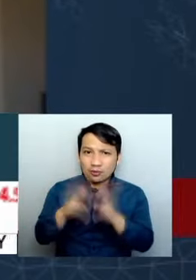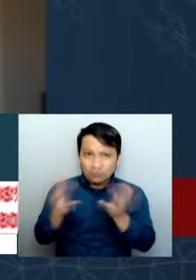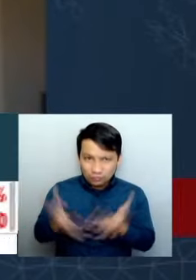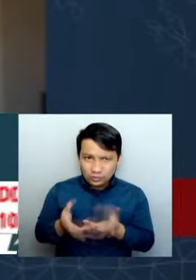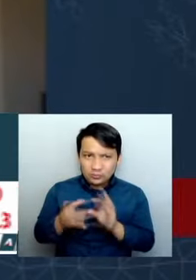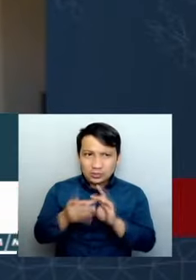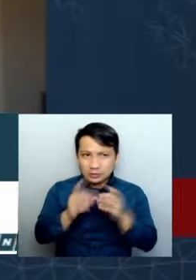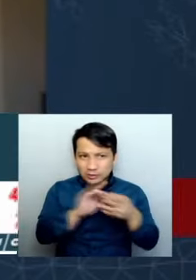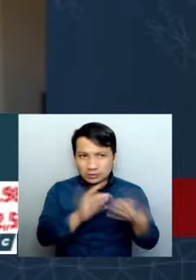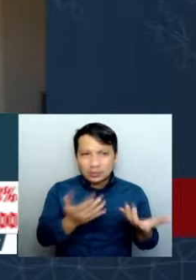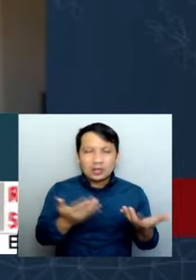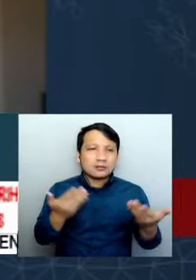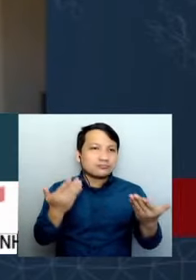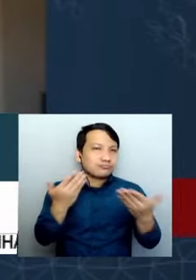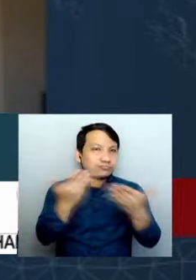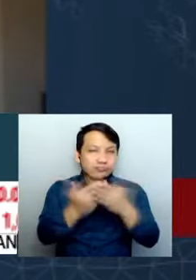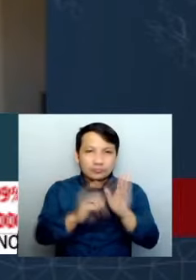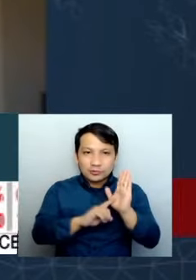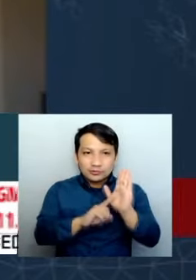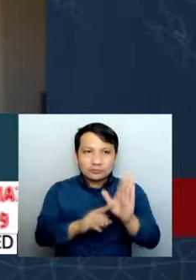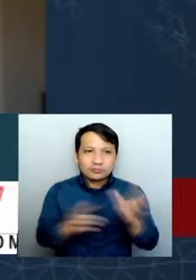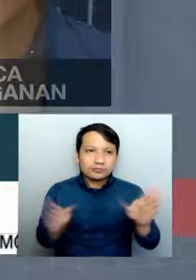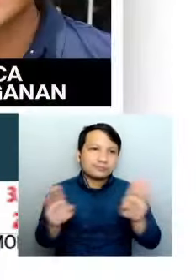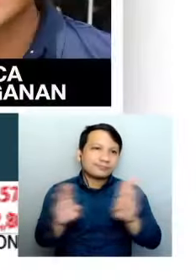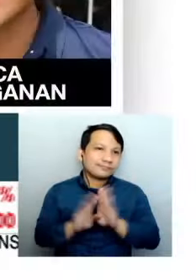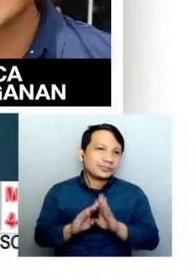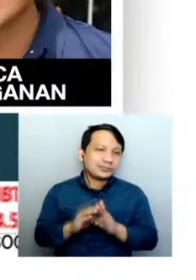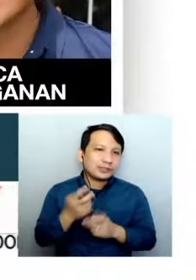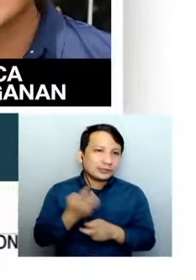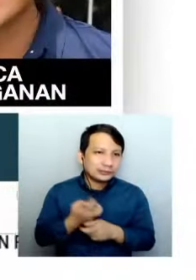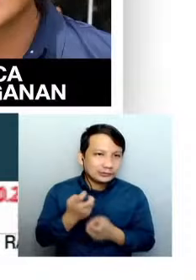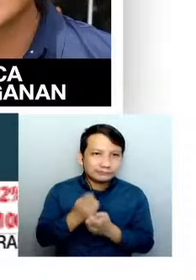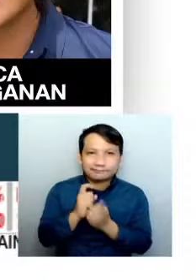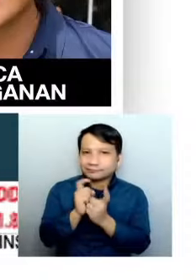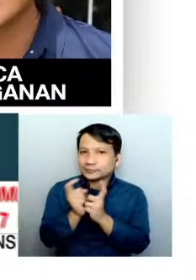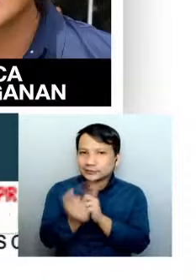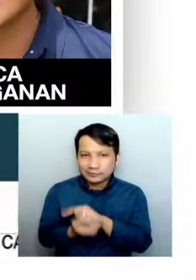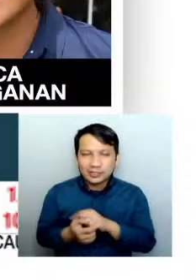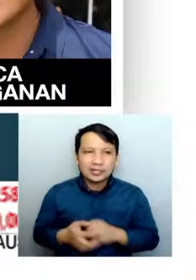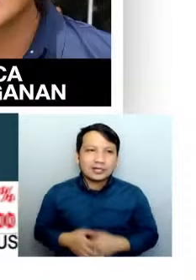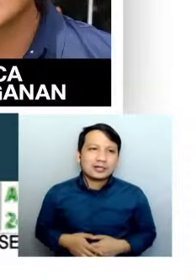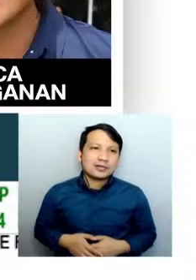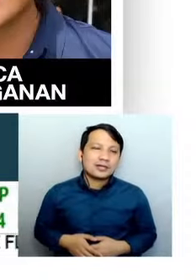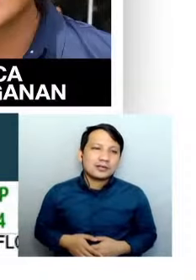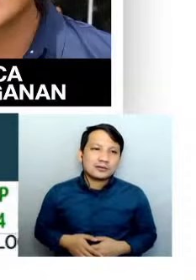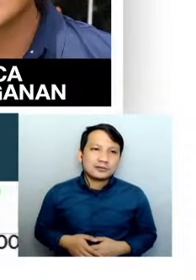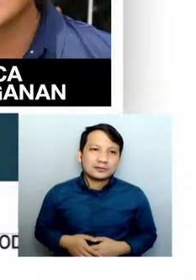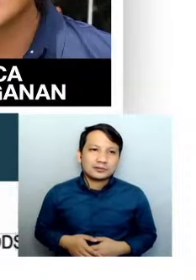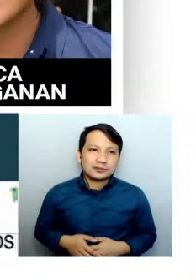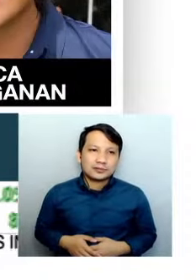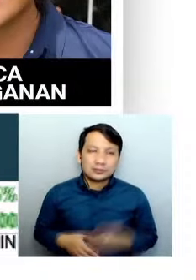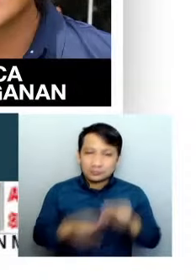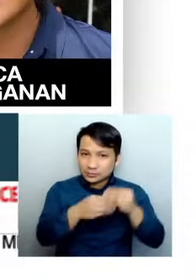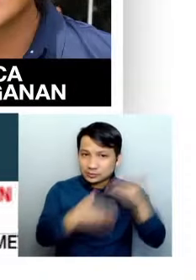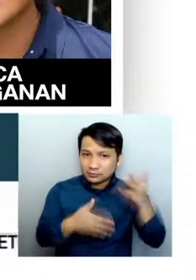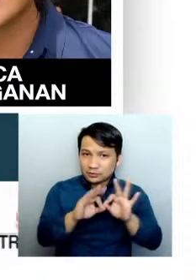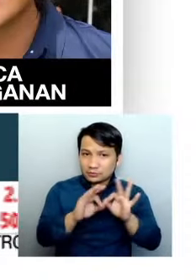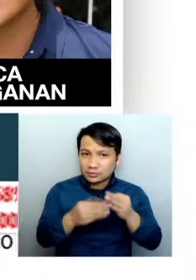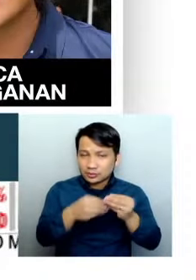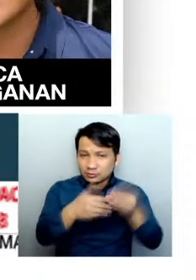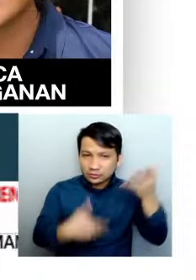And so that was definitely a hard adjustment. Rounding out the Philippines' Olympic roster are golfers Yuka